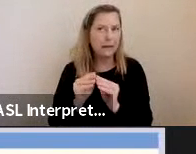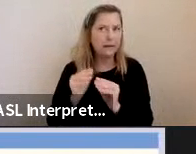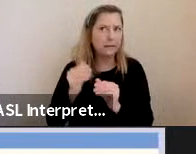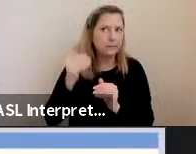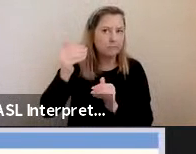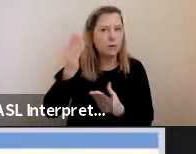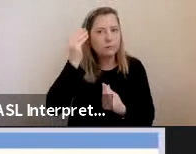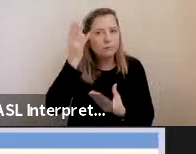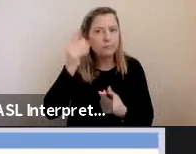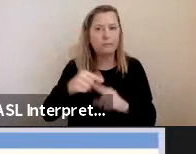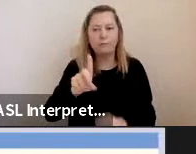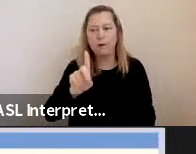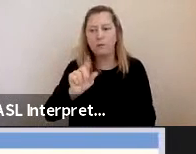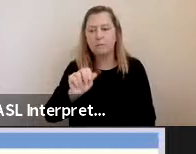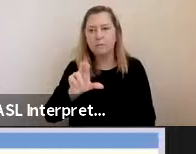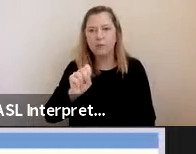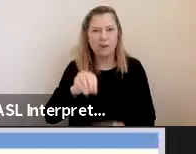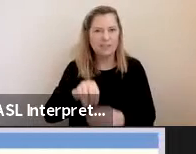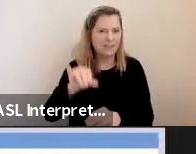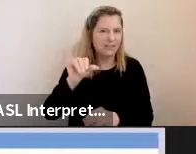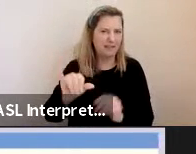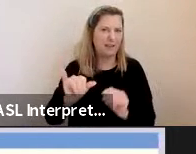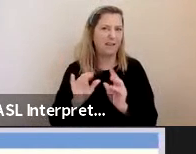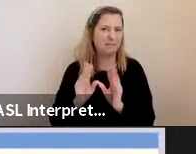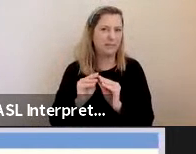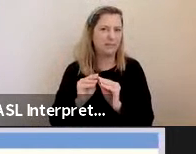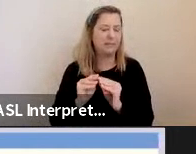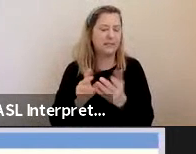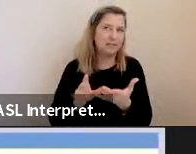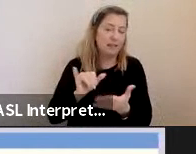Updates from DARS would be my